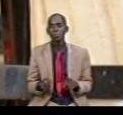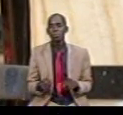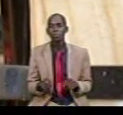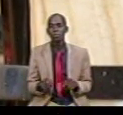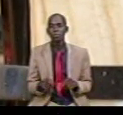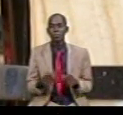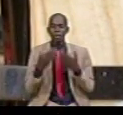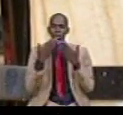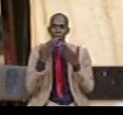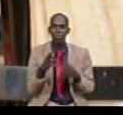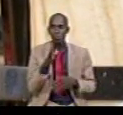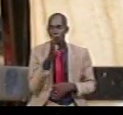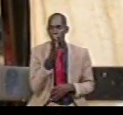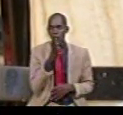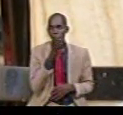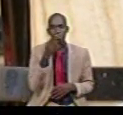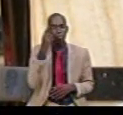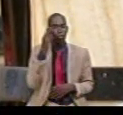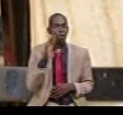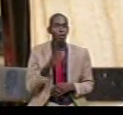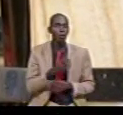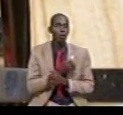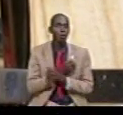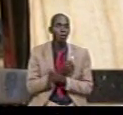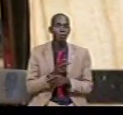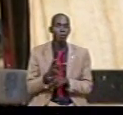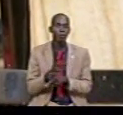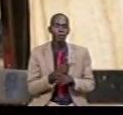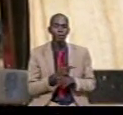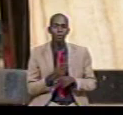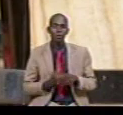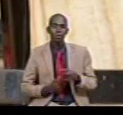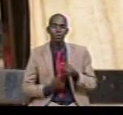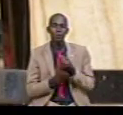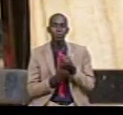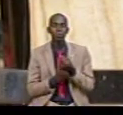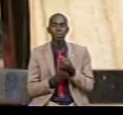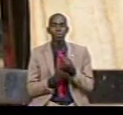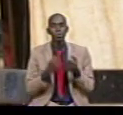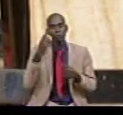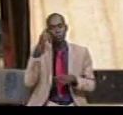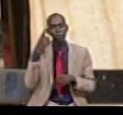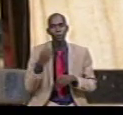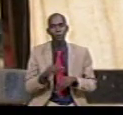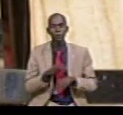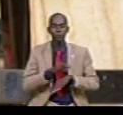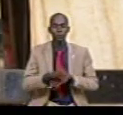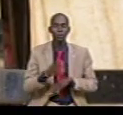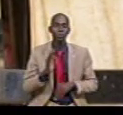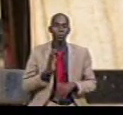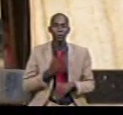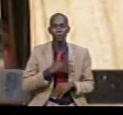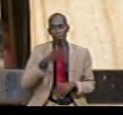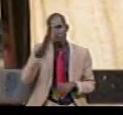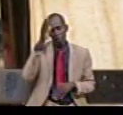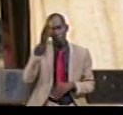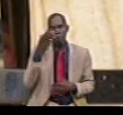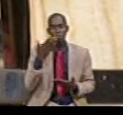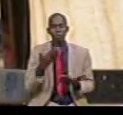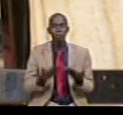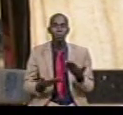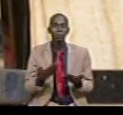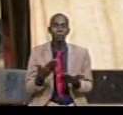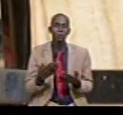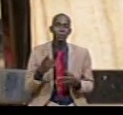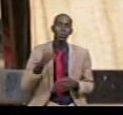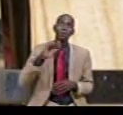Thank you, ma, for your love, your care and support for the ministry of our Father. May the grace of